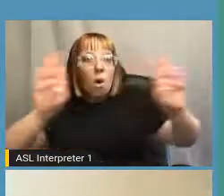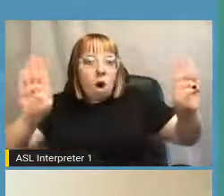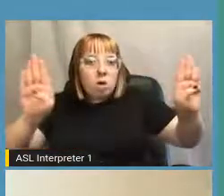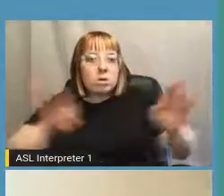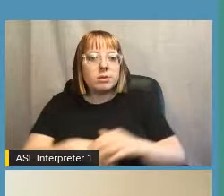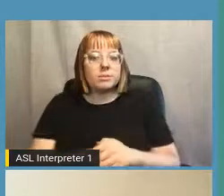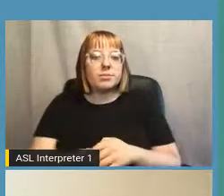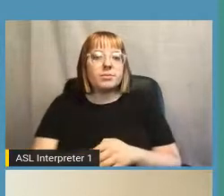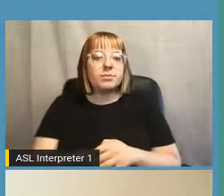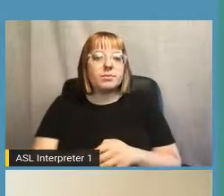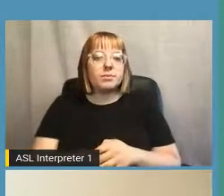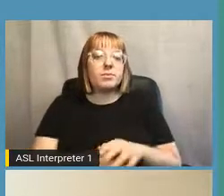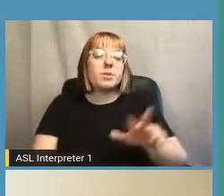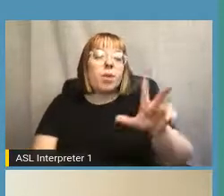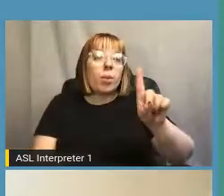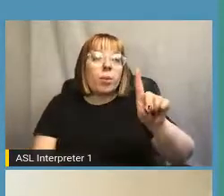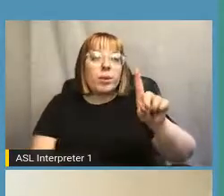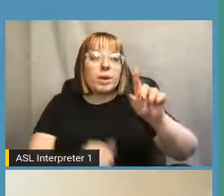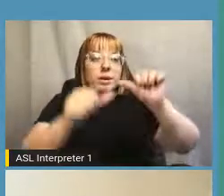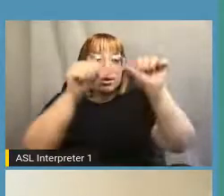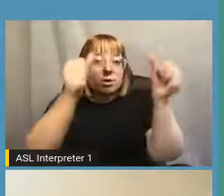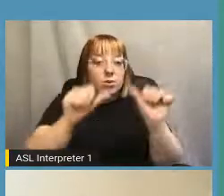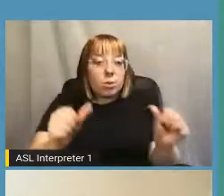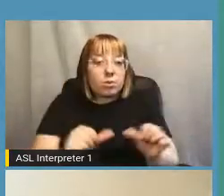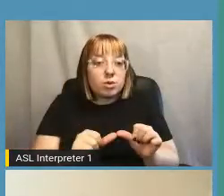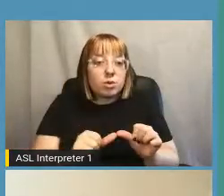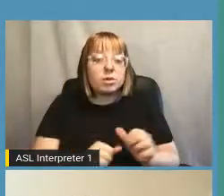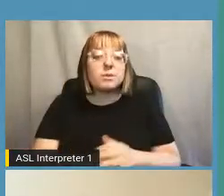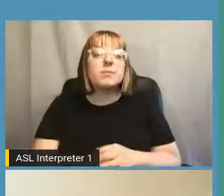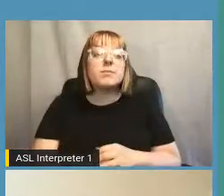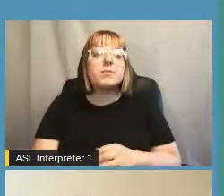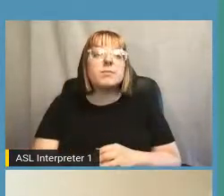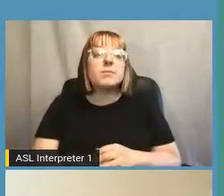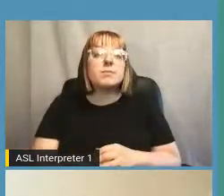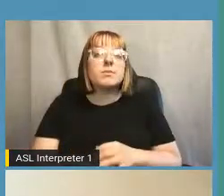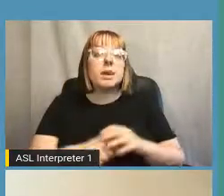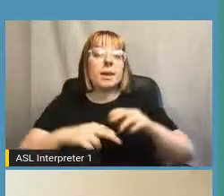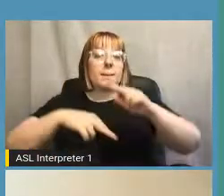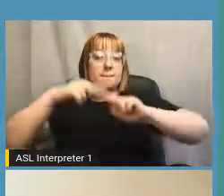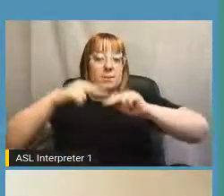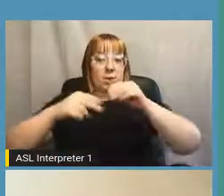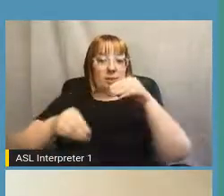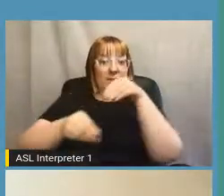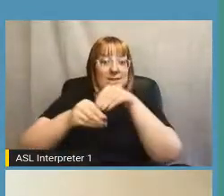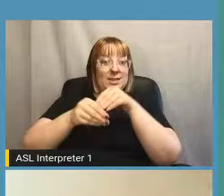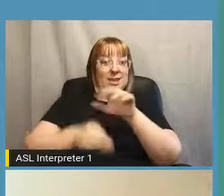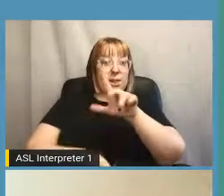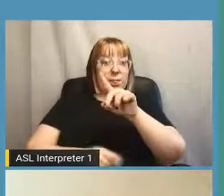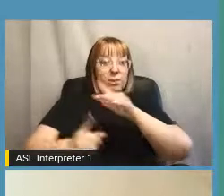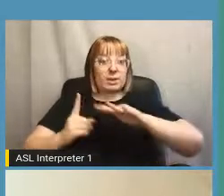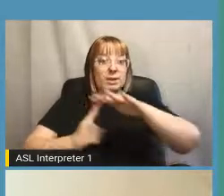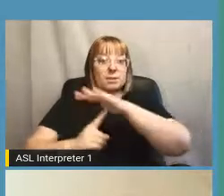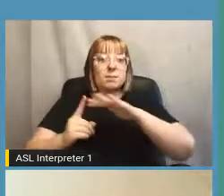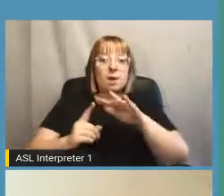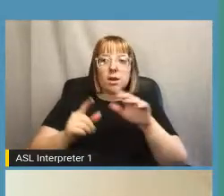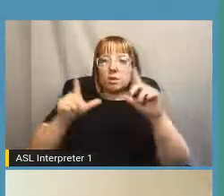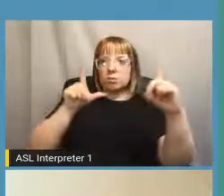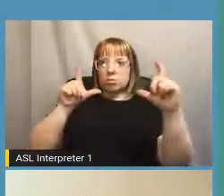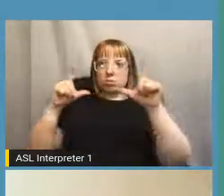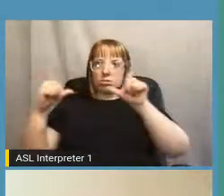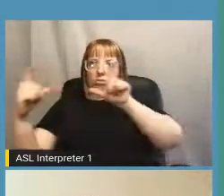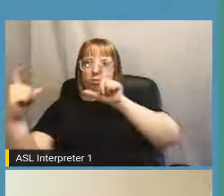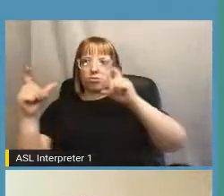could be 3D sculptures that are created in a virtual 3D space by using multiple images in the